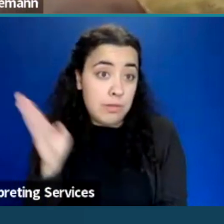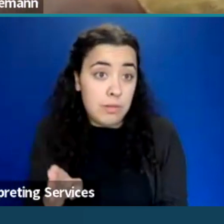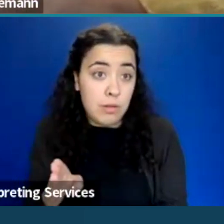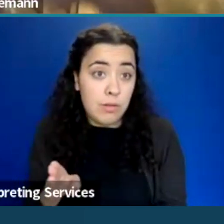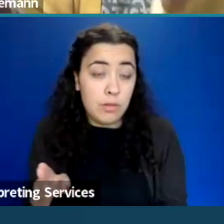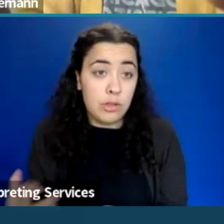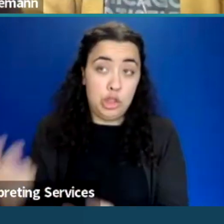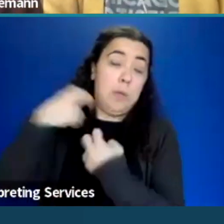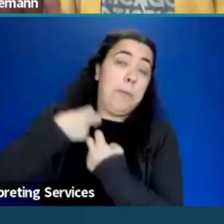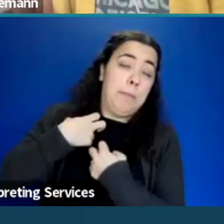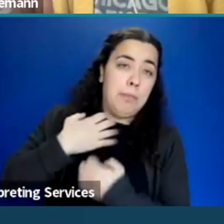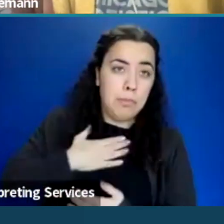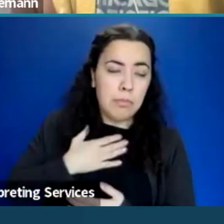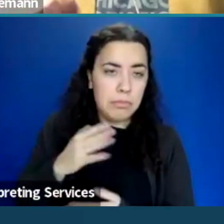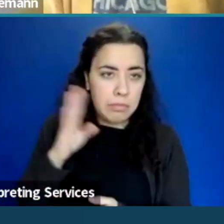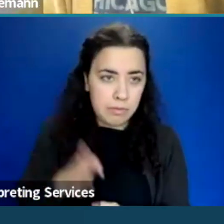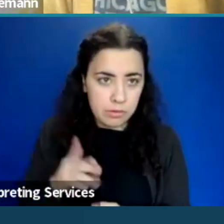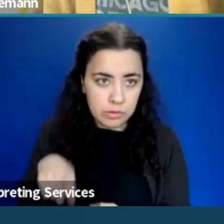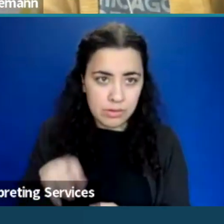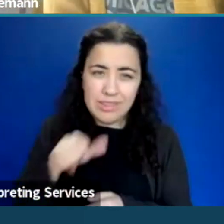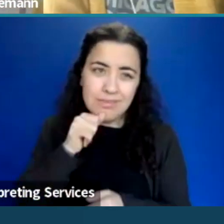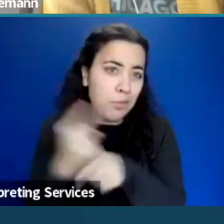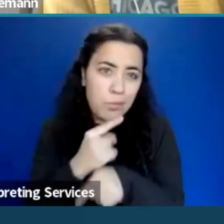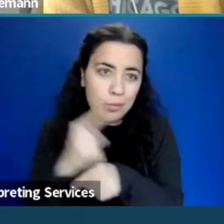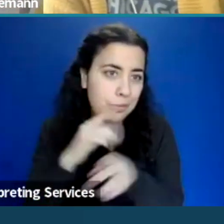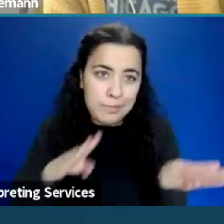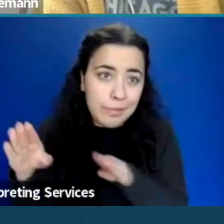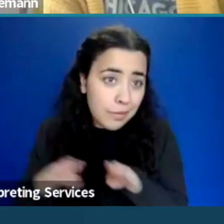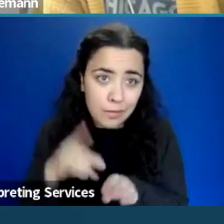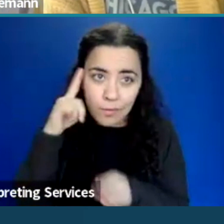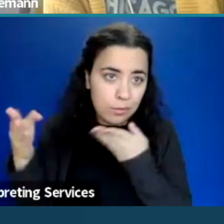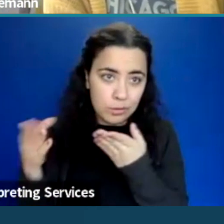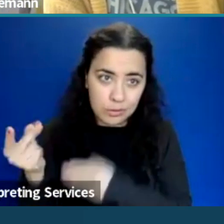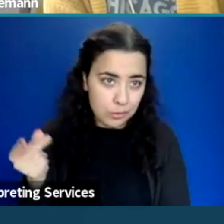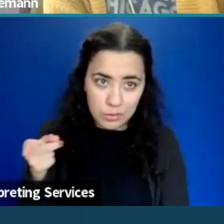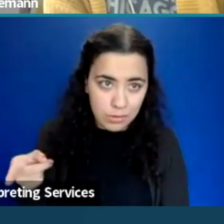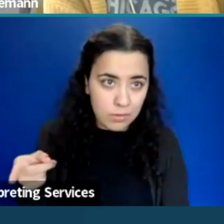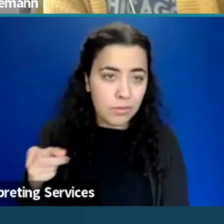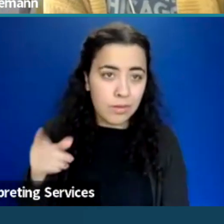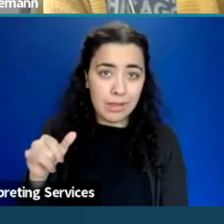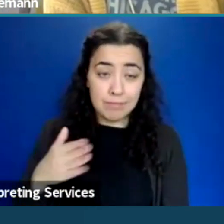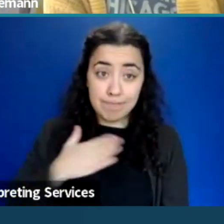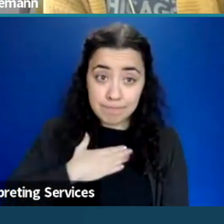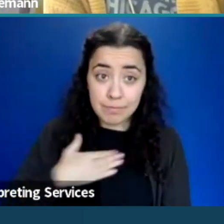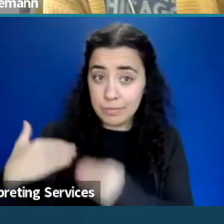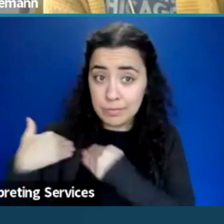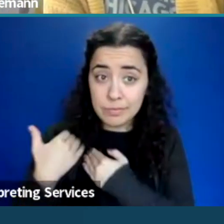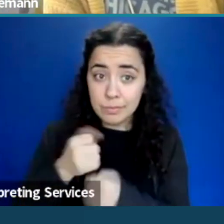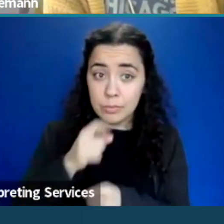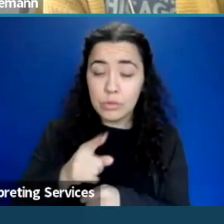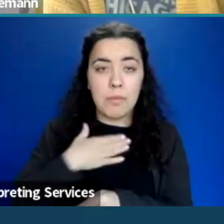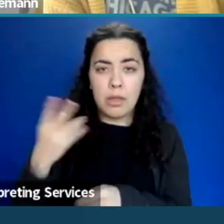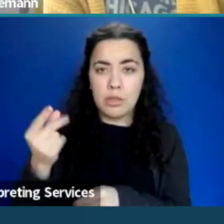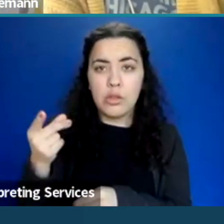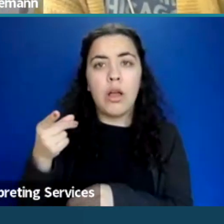on you. Again, that's inappropriate behavior, and that's on me to keep my dog under